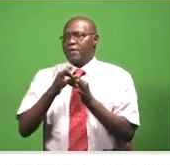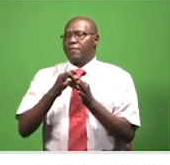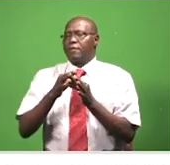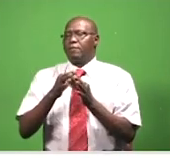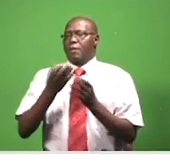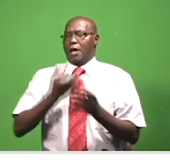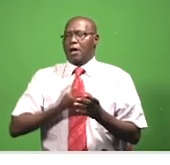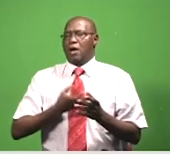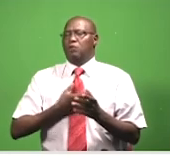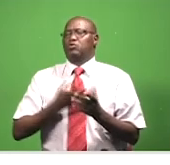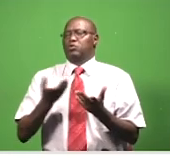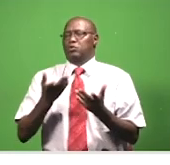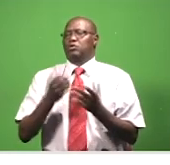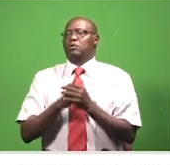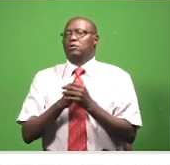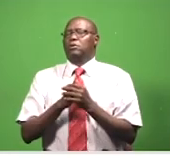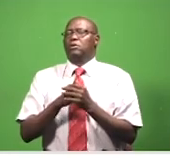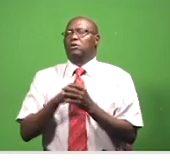of Kenya Muslims,